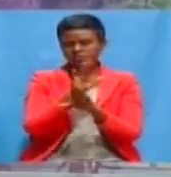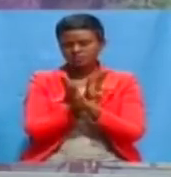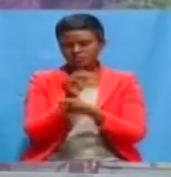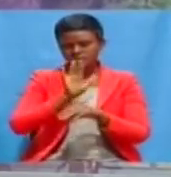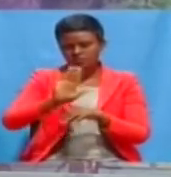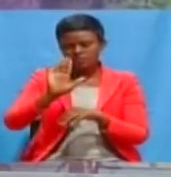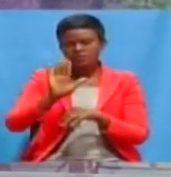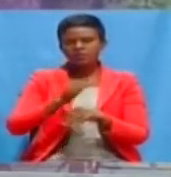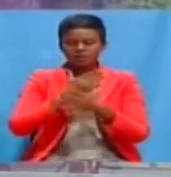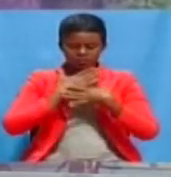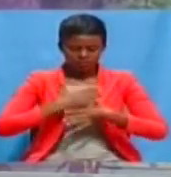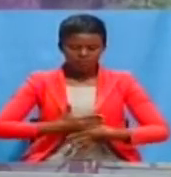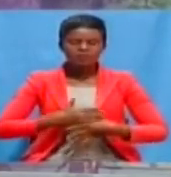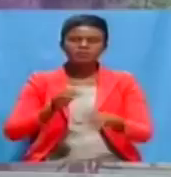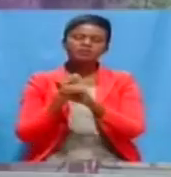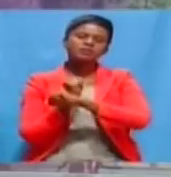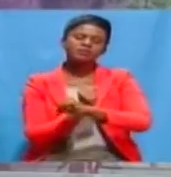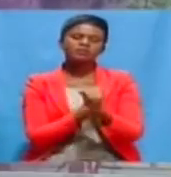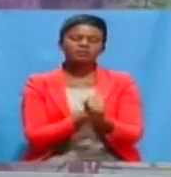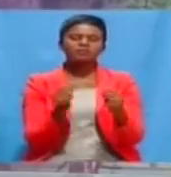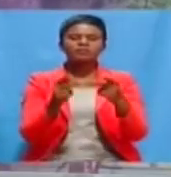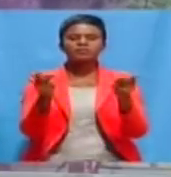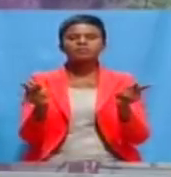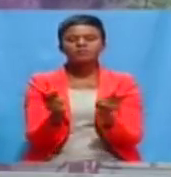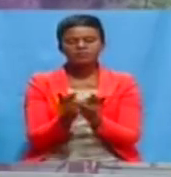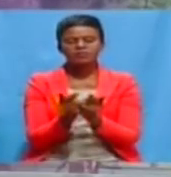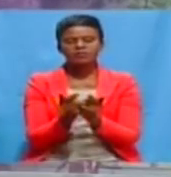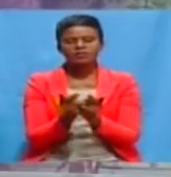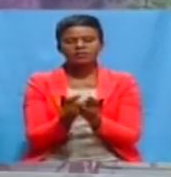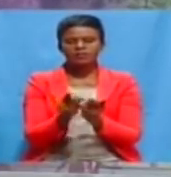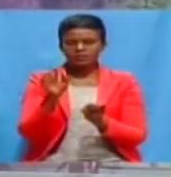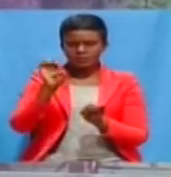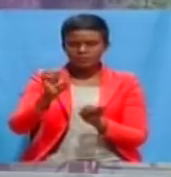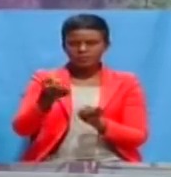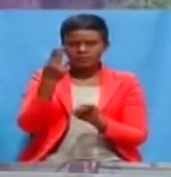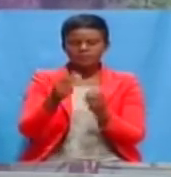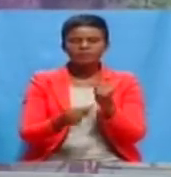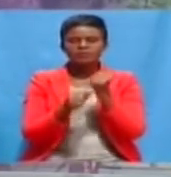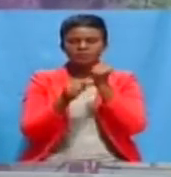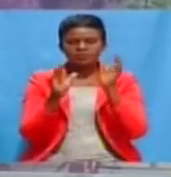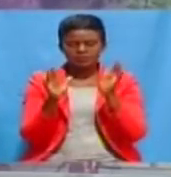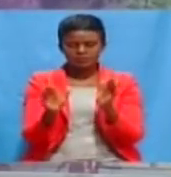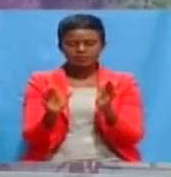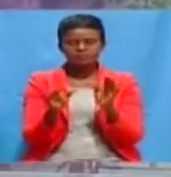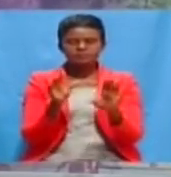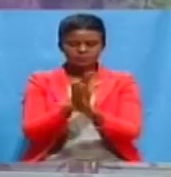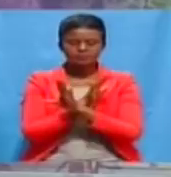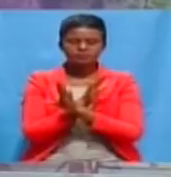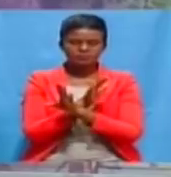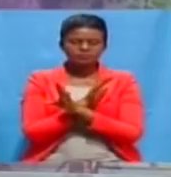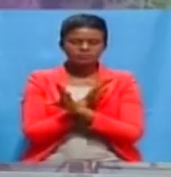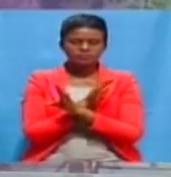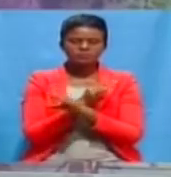in upholding peace and security in the region. And EU ambassador to Zambia Alessandro